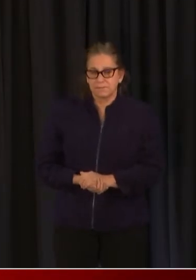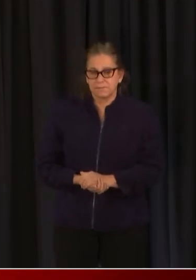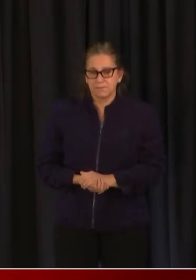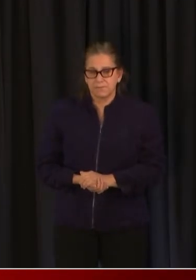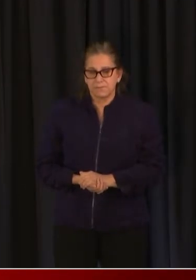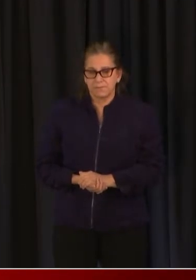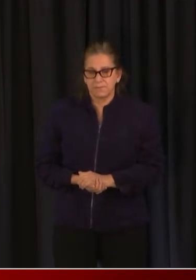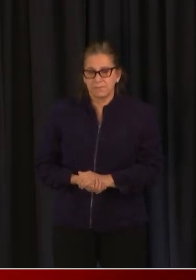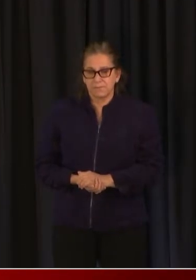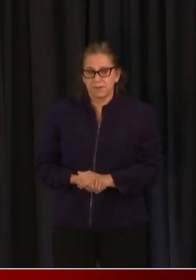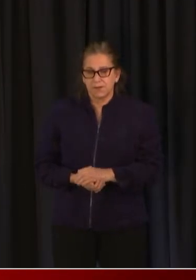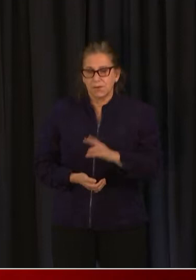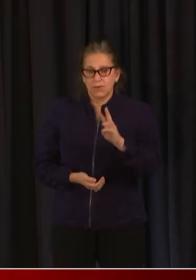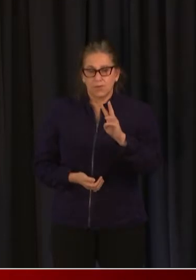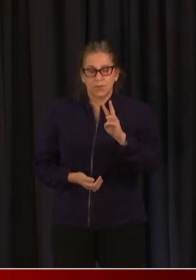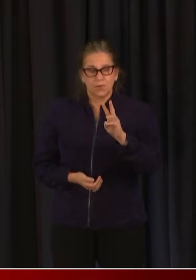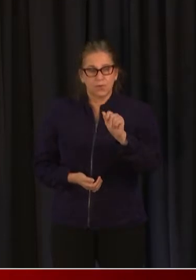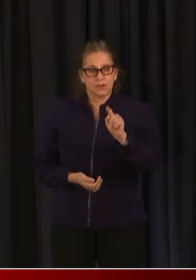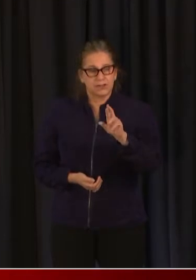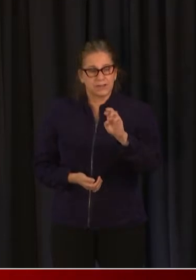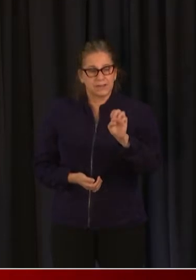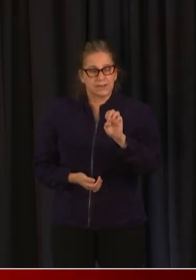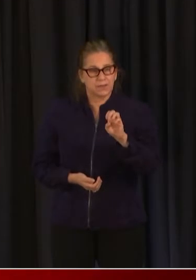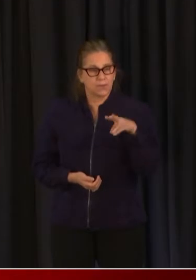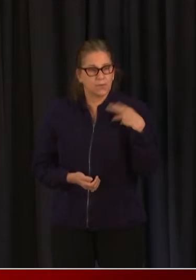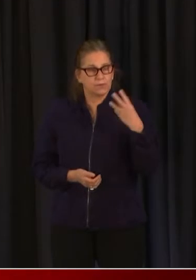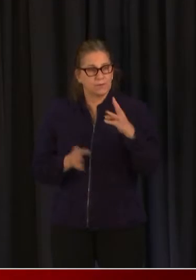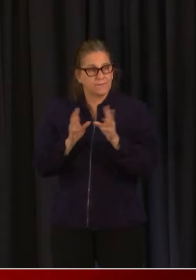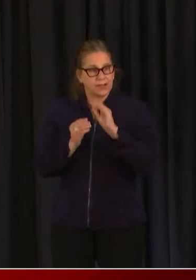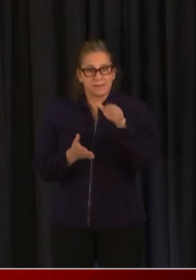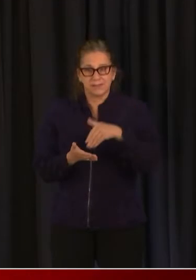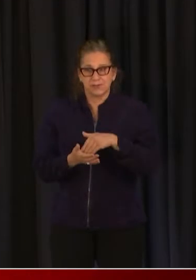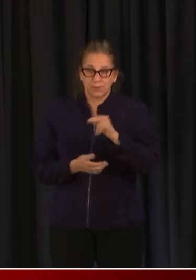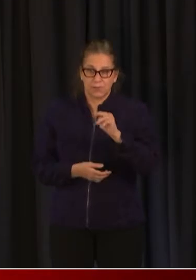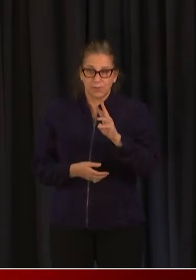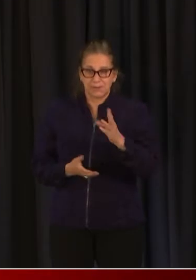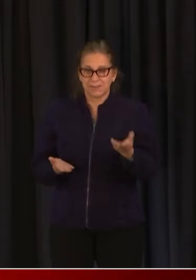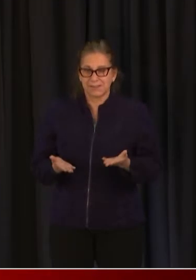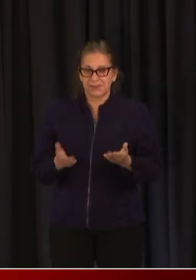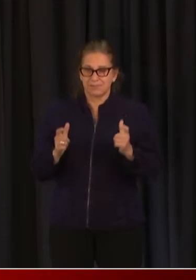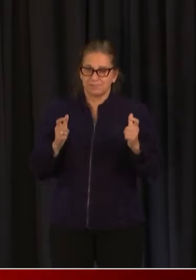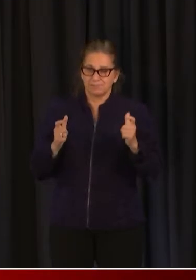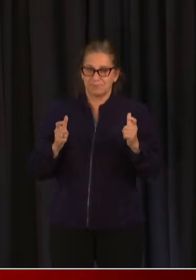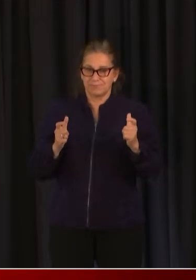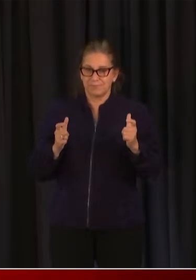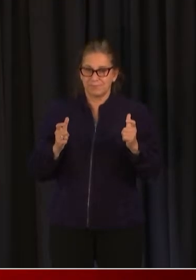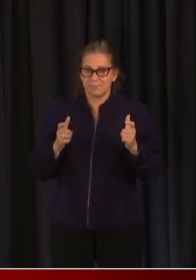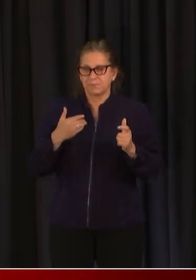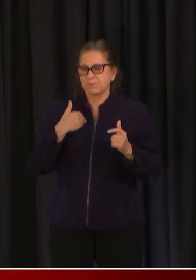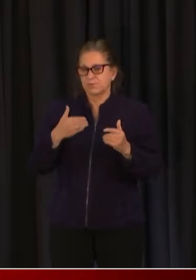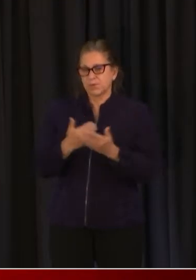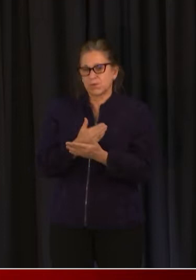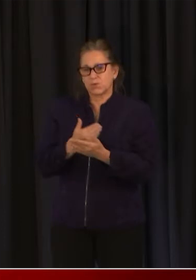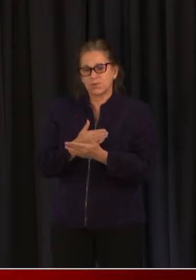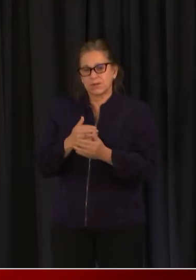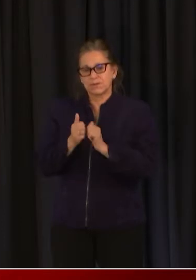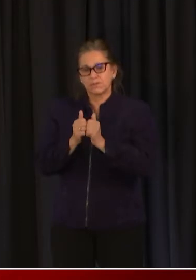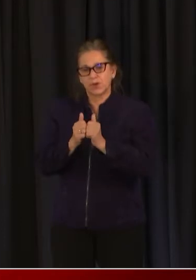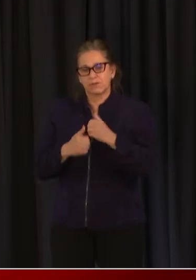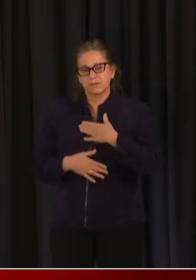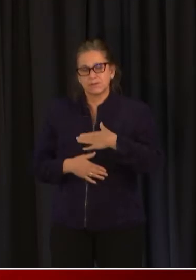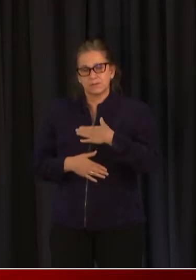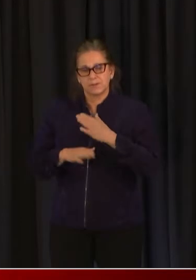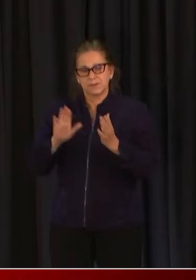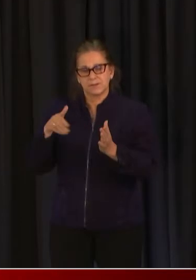Center, and the Entertainment and Sports Arena this Saturday, which will transition to